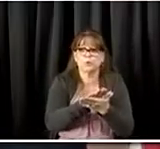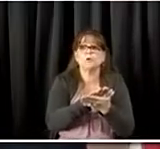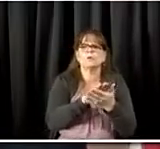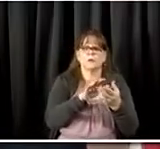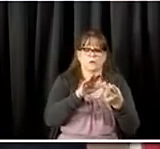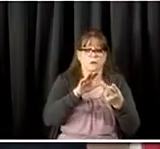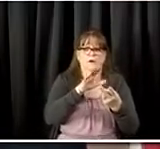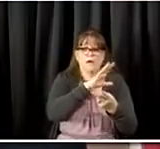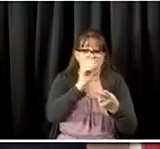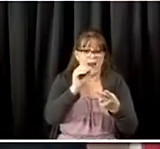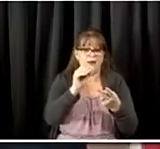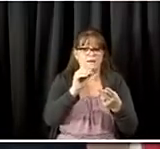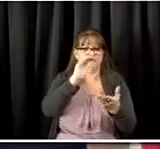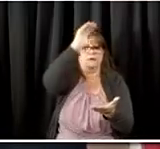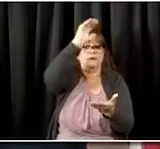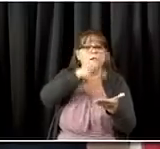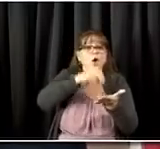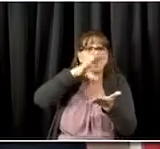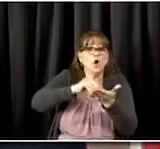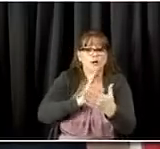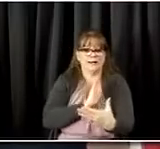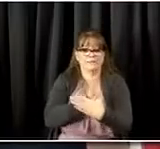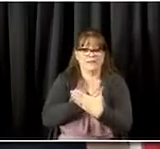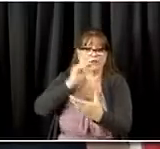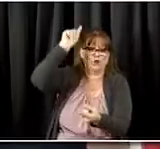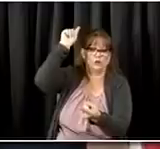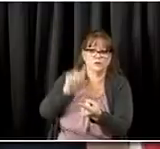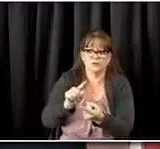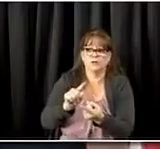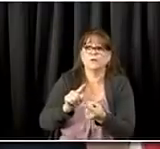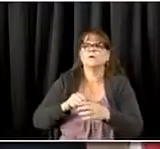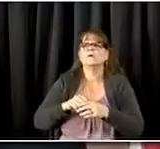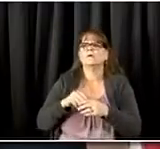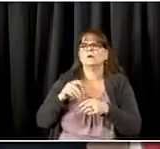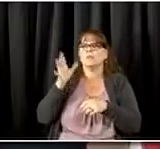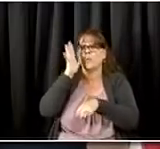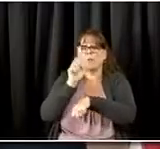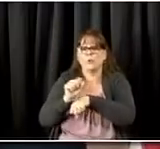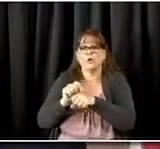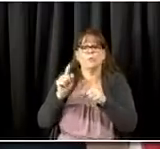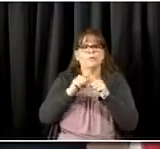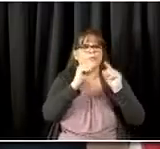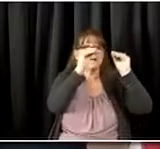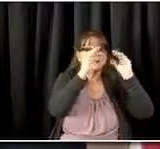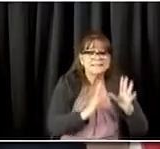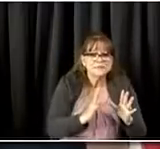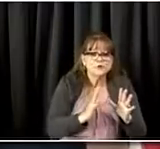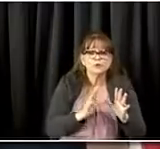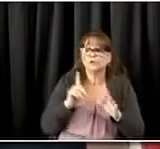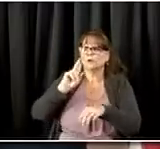We're establishing a task force that will work closely with teachers and parents and principals and superintendents and elected